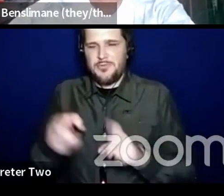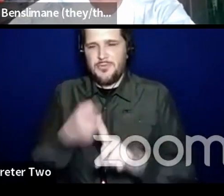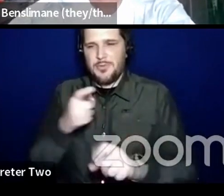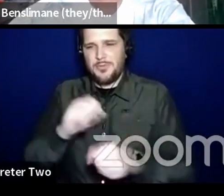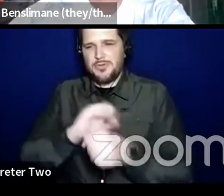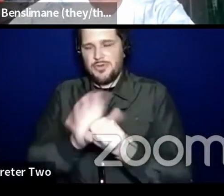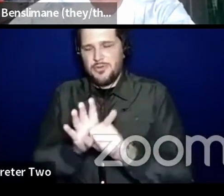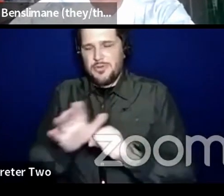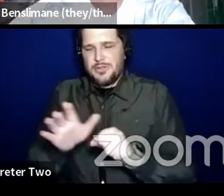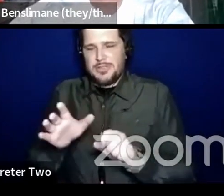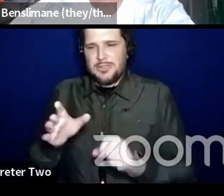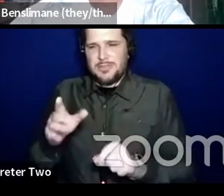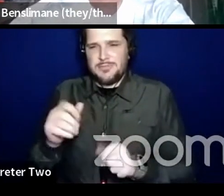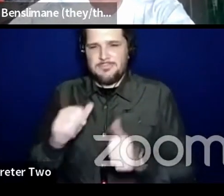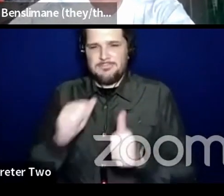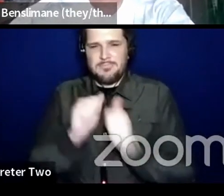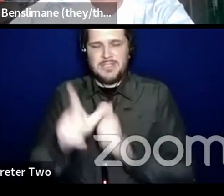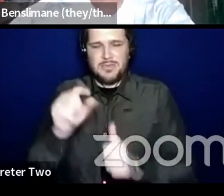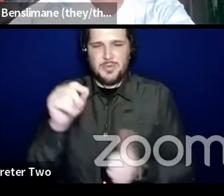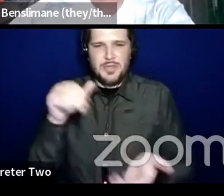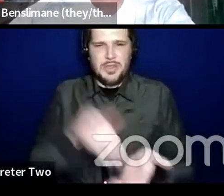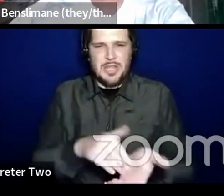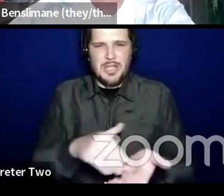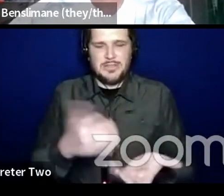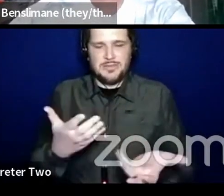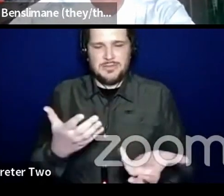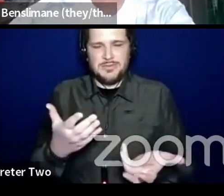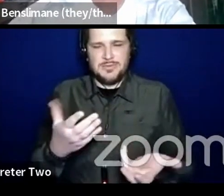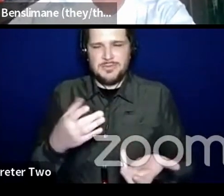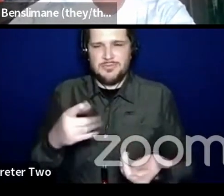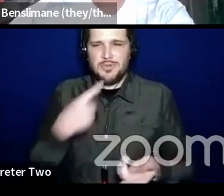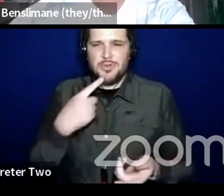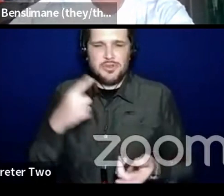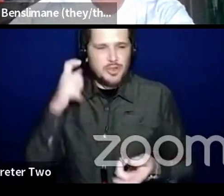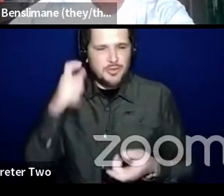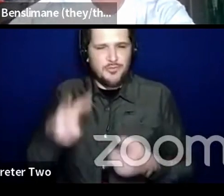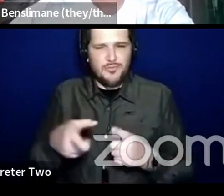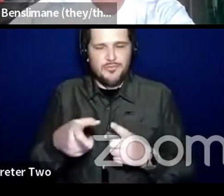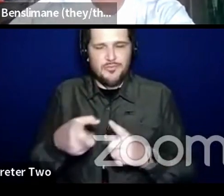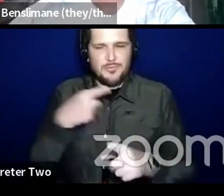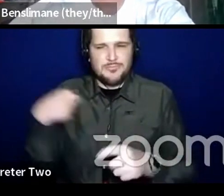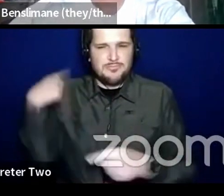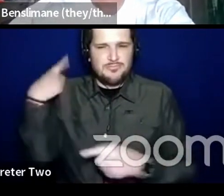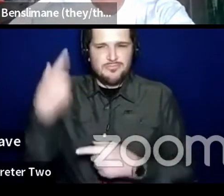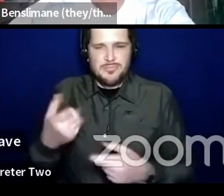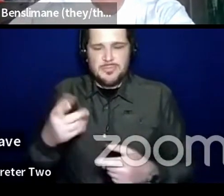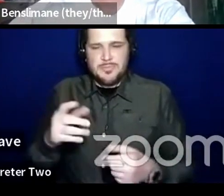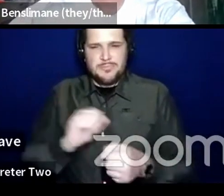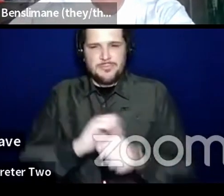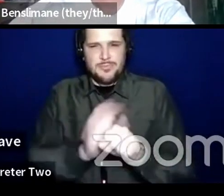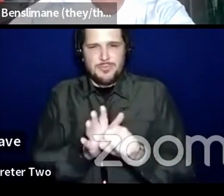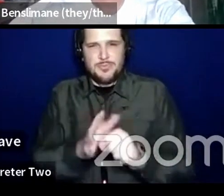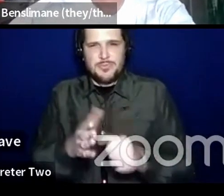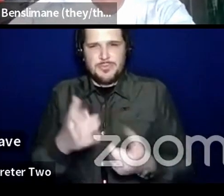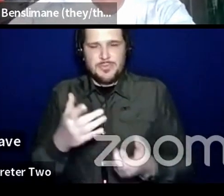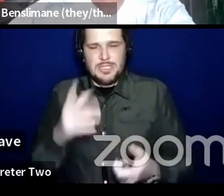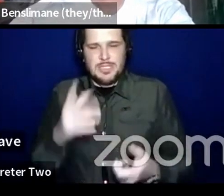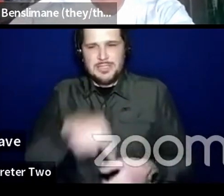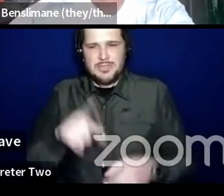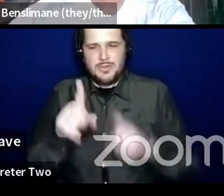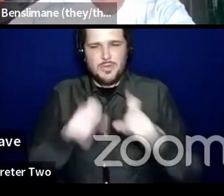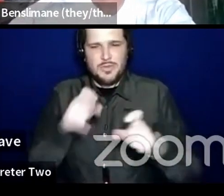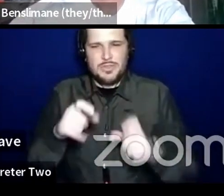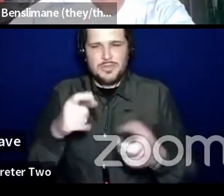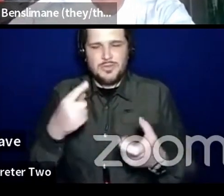20,000, as we've heard from our panelists and just as we've heard over the course of the pandemic. And so I guess this question is, in what ways